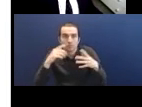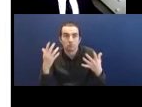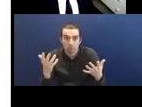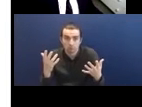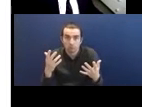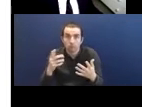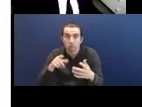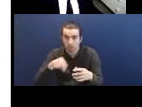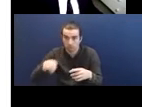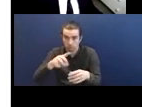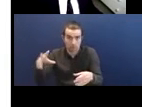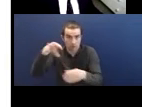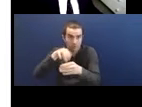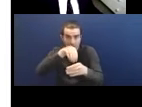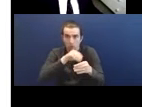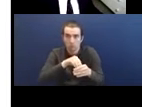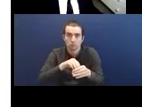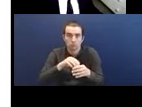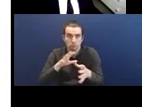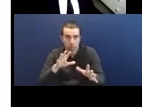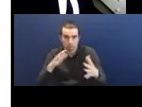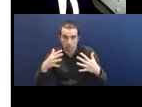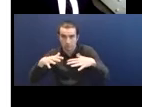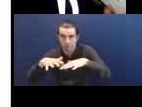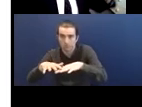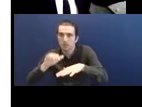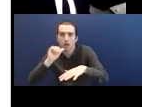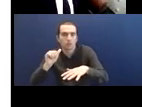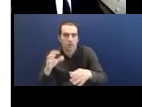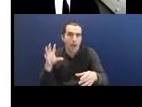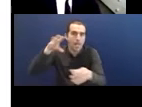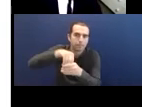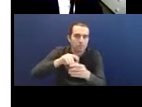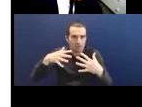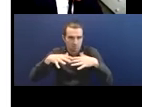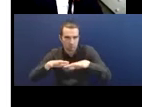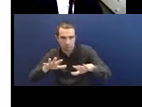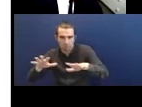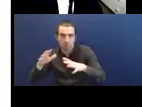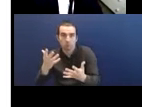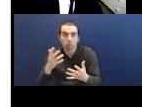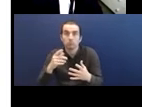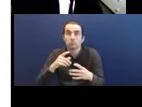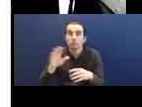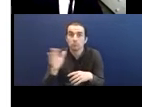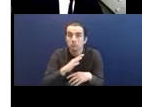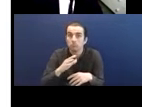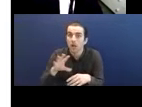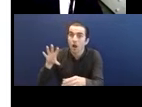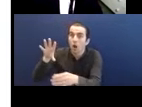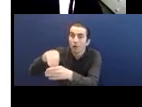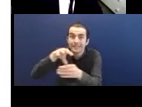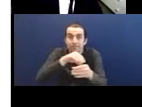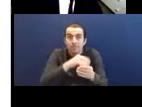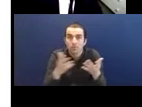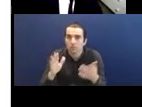child can thrive at their own pace. So that's very clear. So just to be clear, this is what the UN committee said of these 4